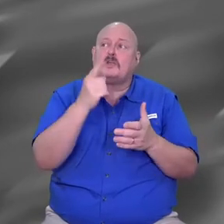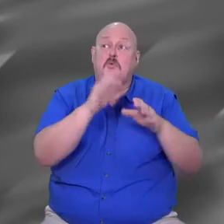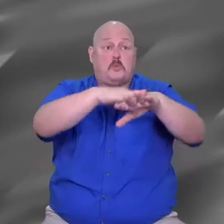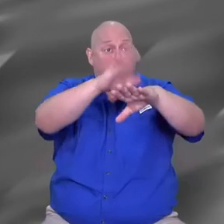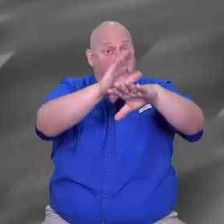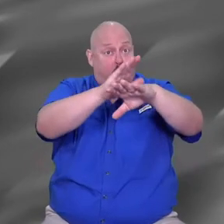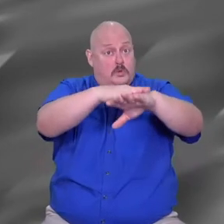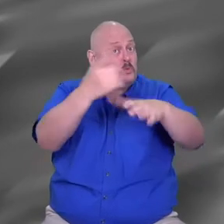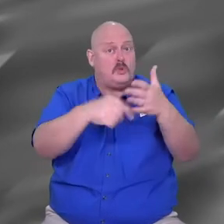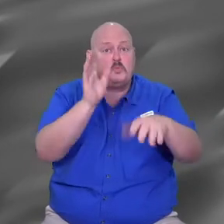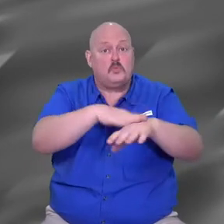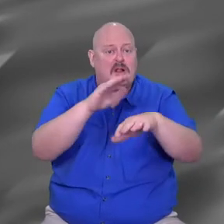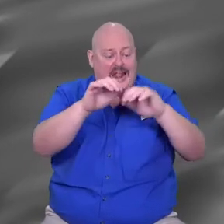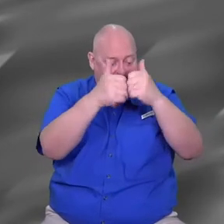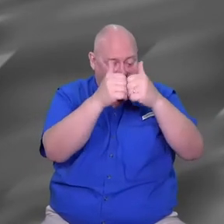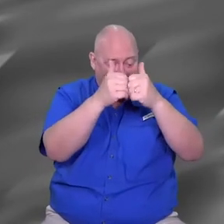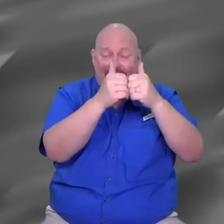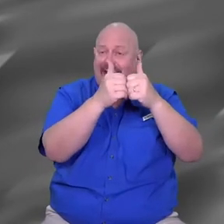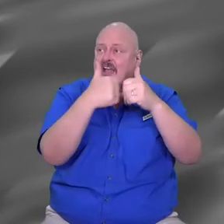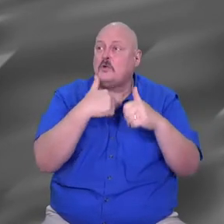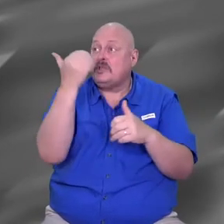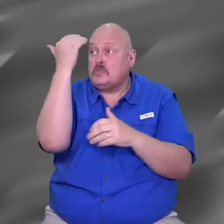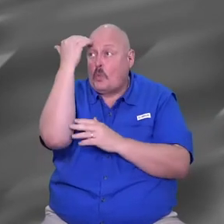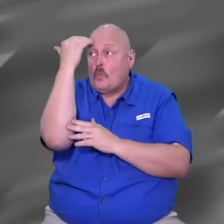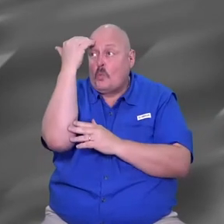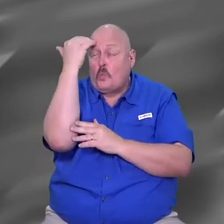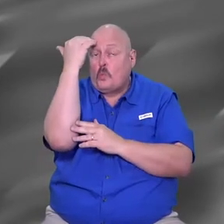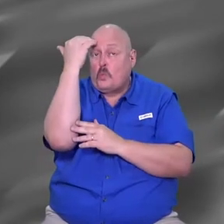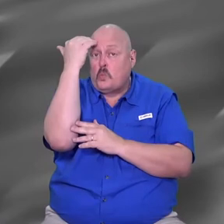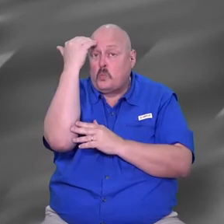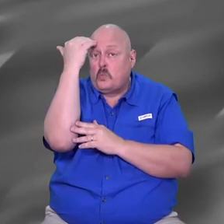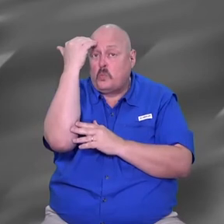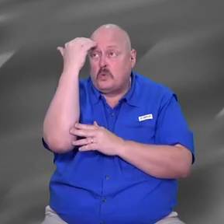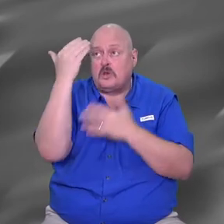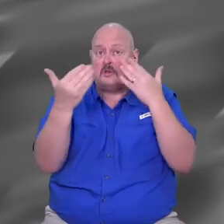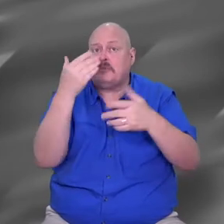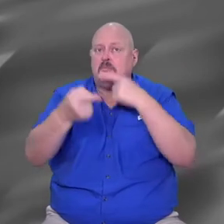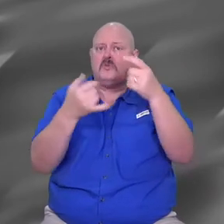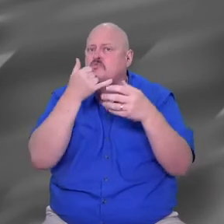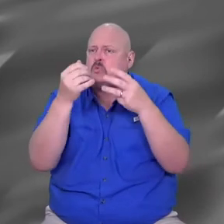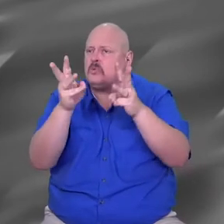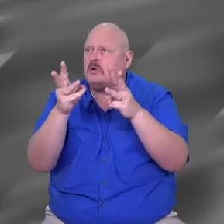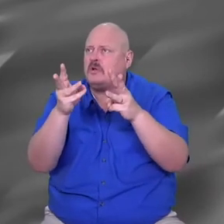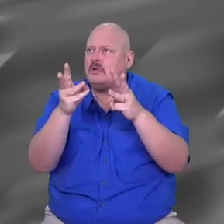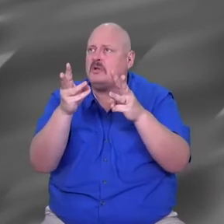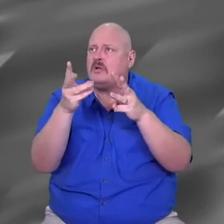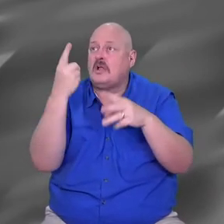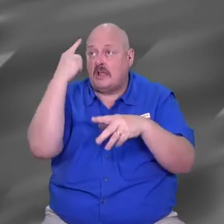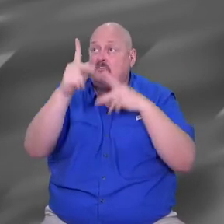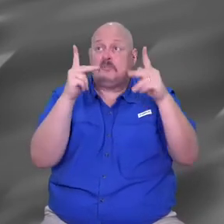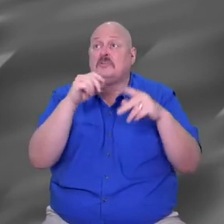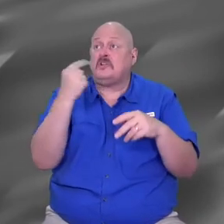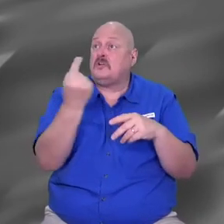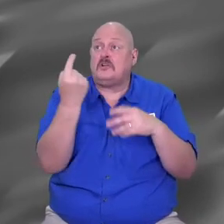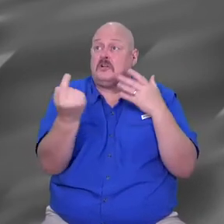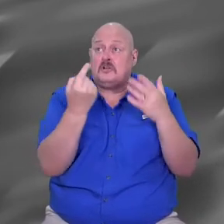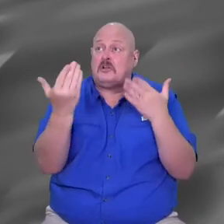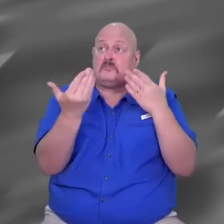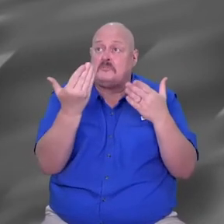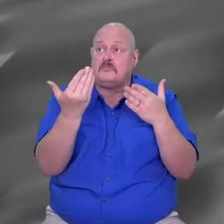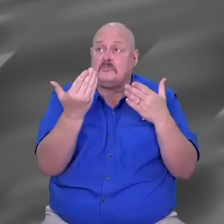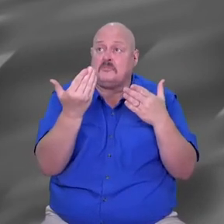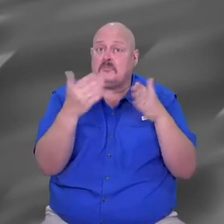signs? How do we know that we might be headed in the wrong direction? Now, this is for those of you not only who may be